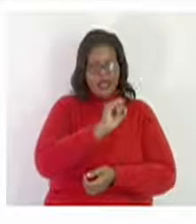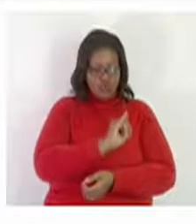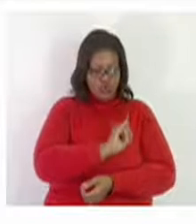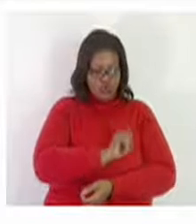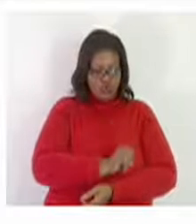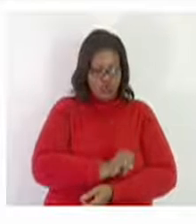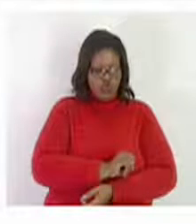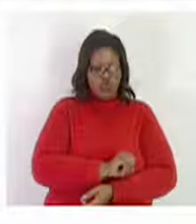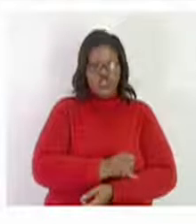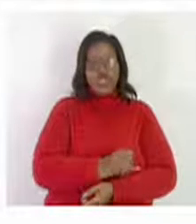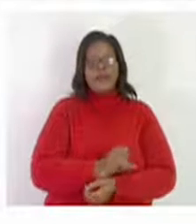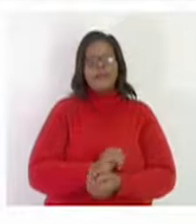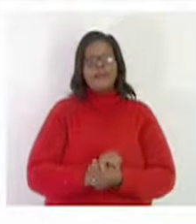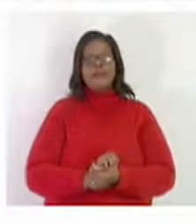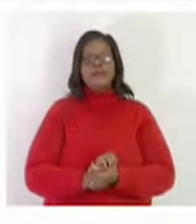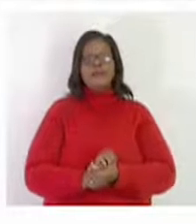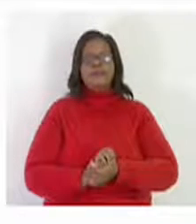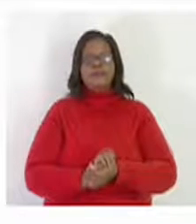J,